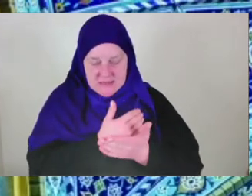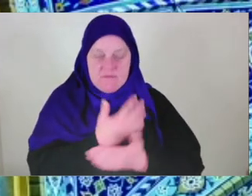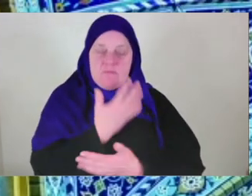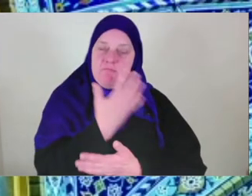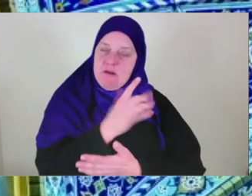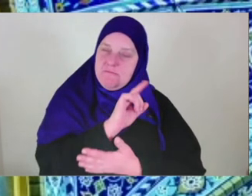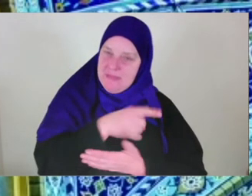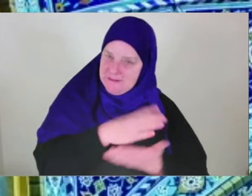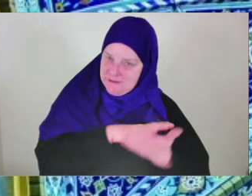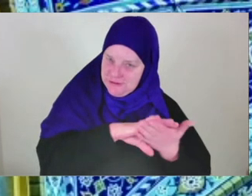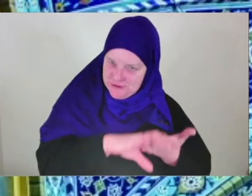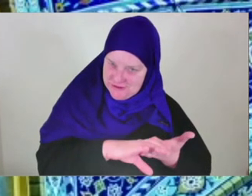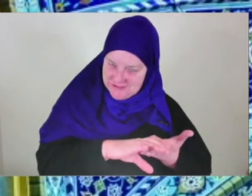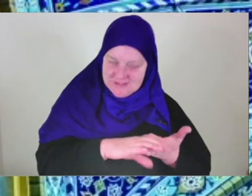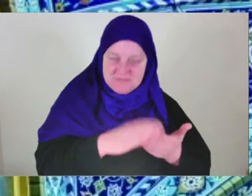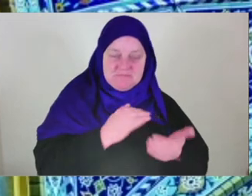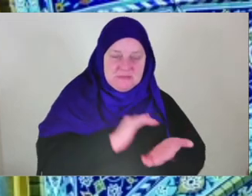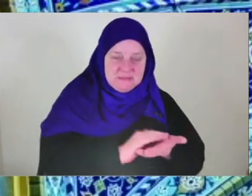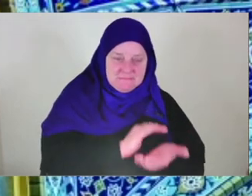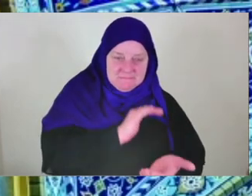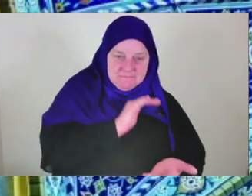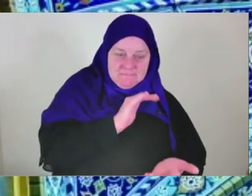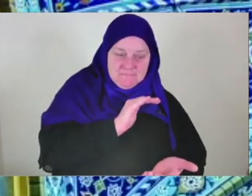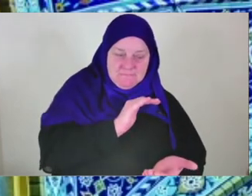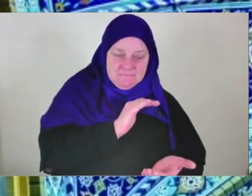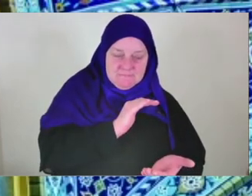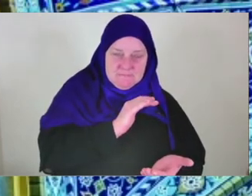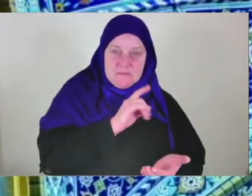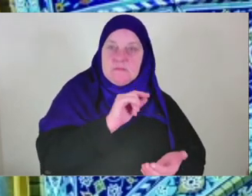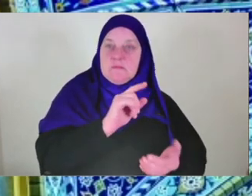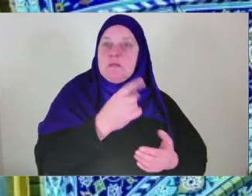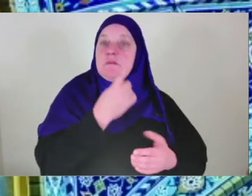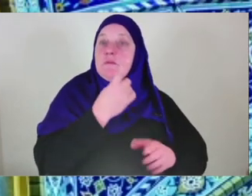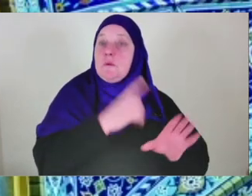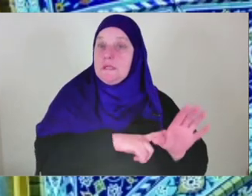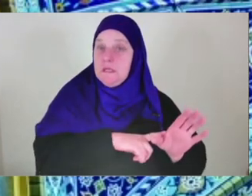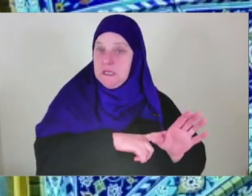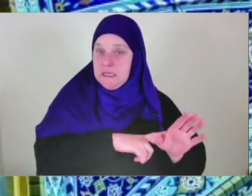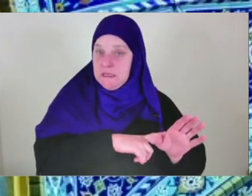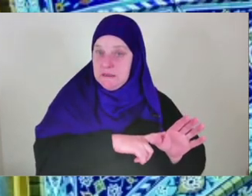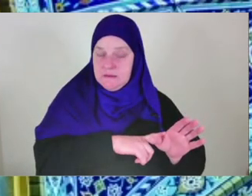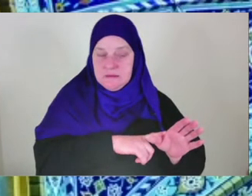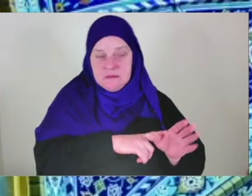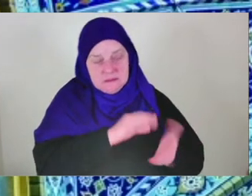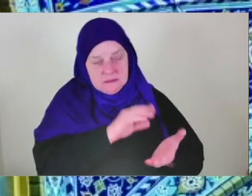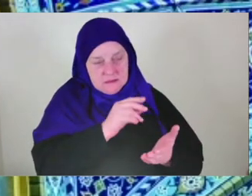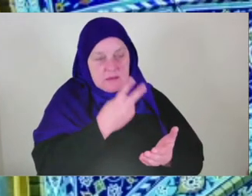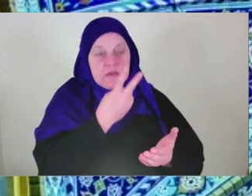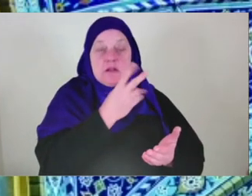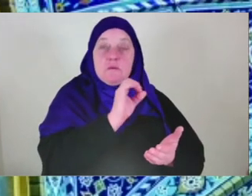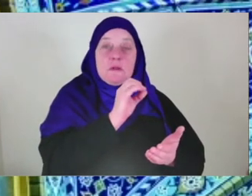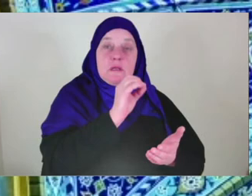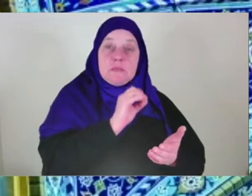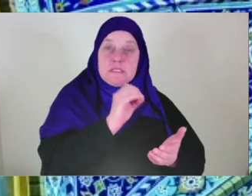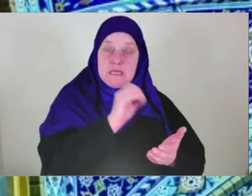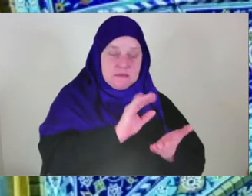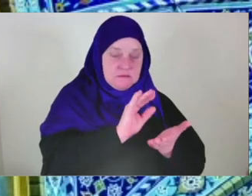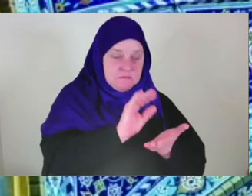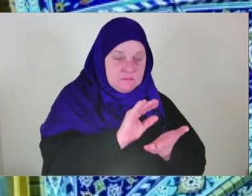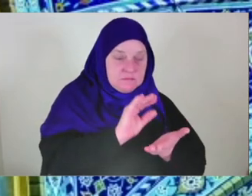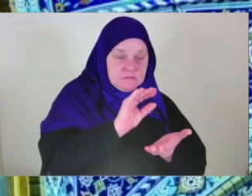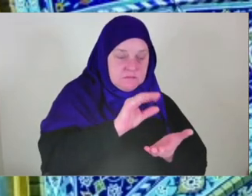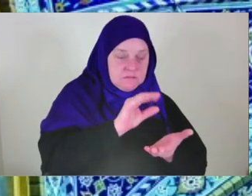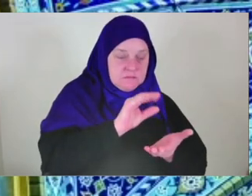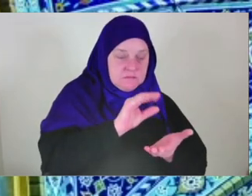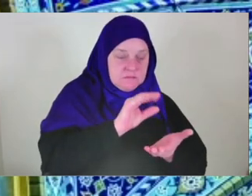$1,000 will be deducted. 4,000. Now this 4,000, I can open another account and keep it as an emergency fund for the rest of my